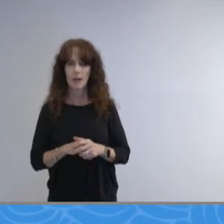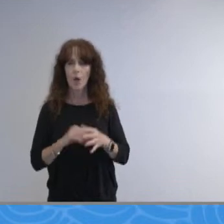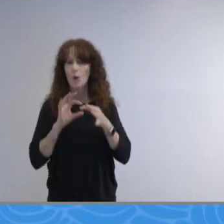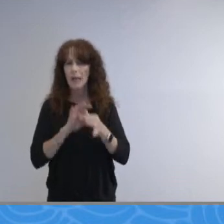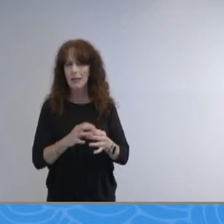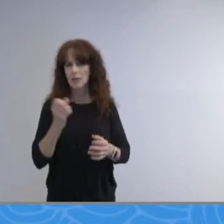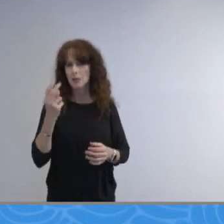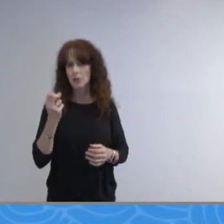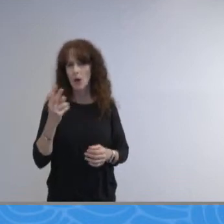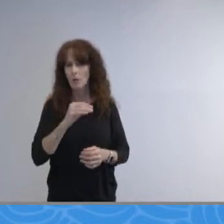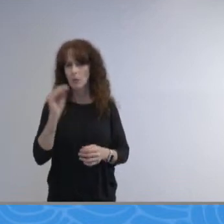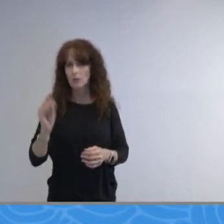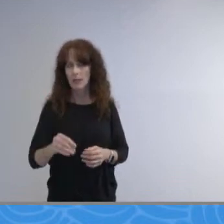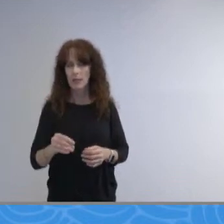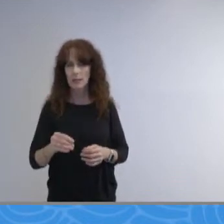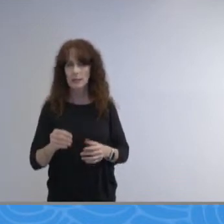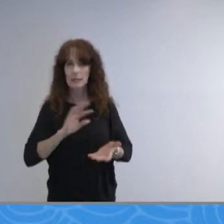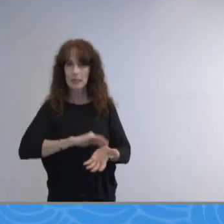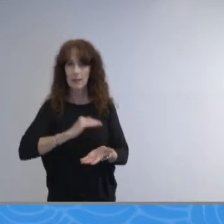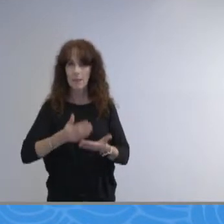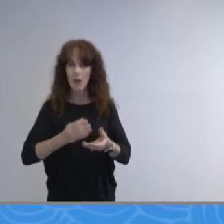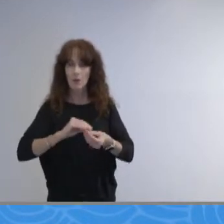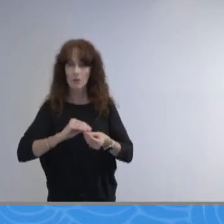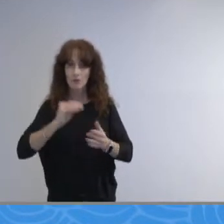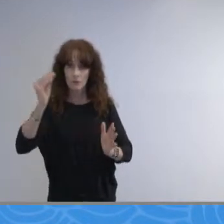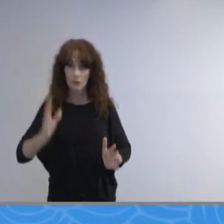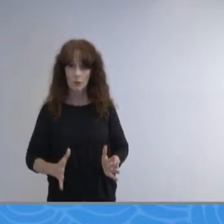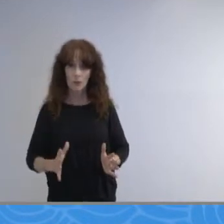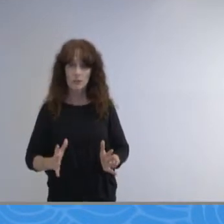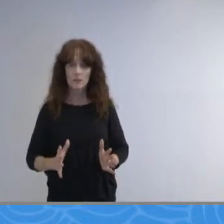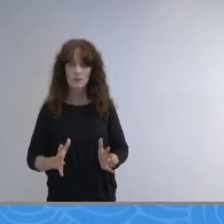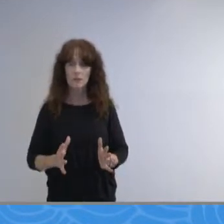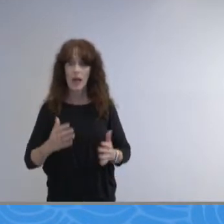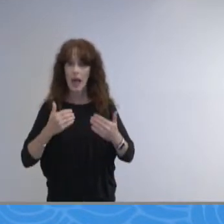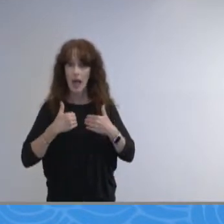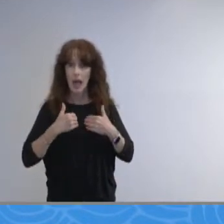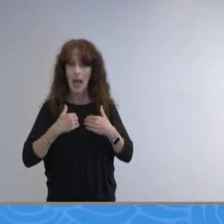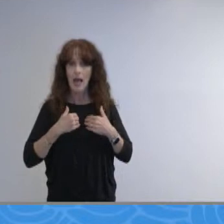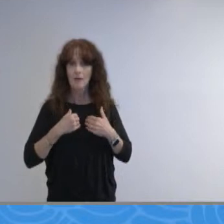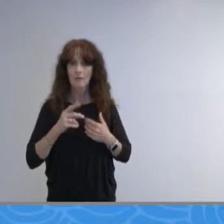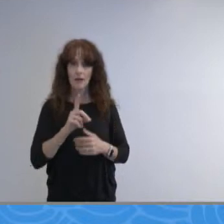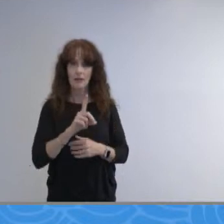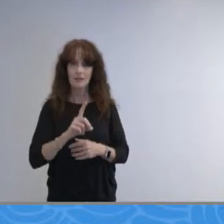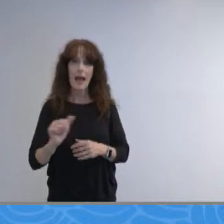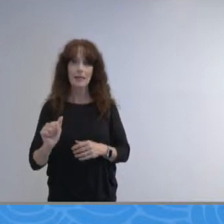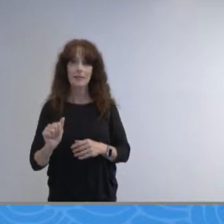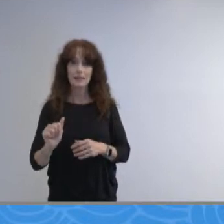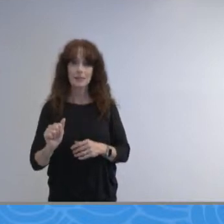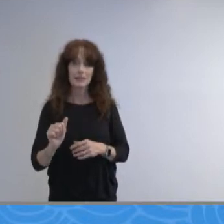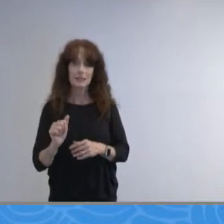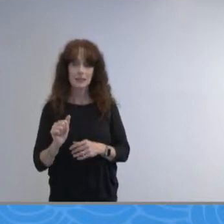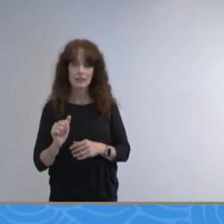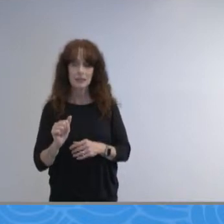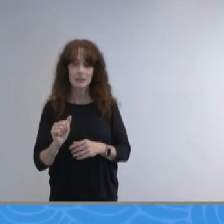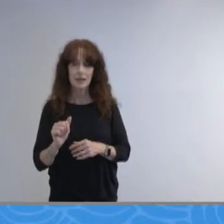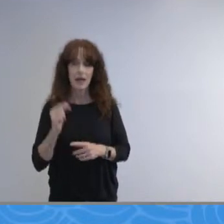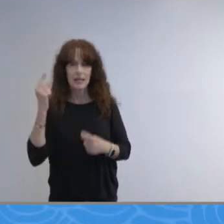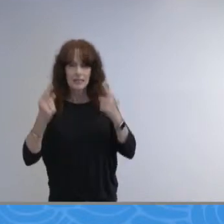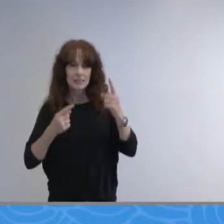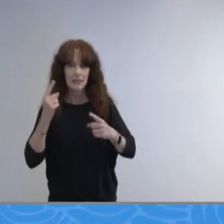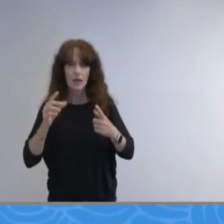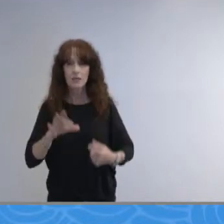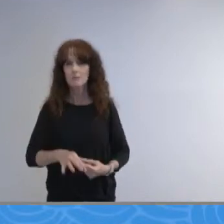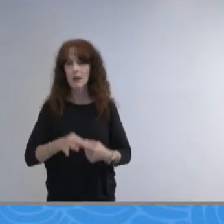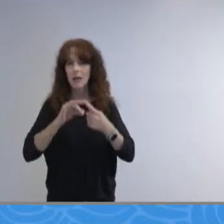12%, the number of students in California who have a diagnosed disability, these are what are considered